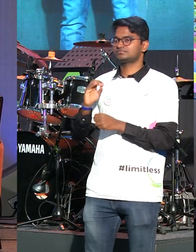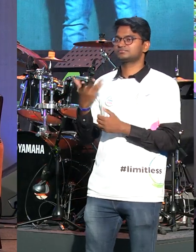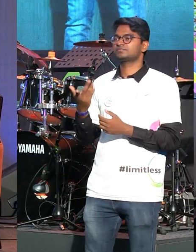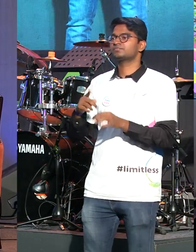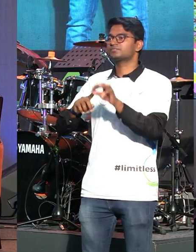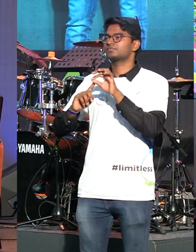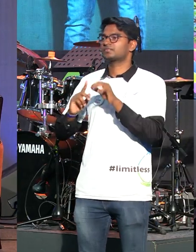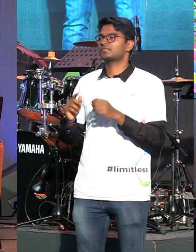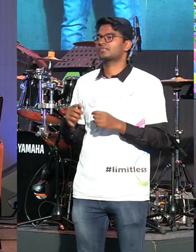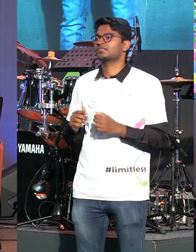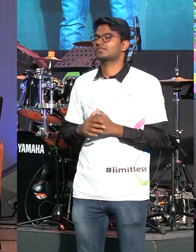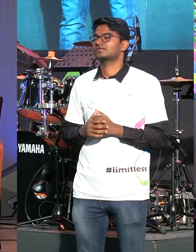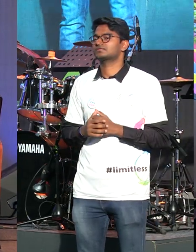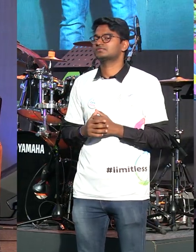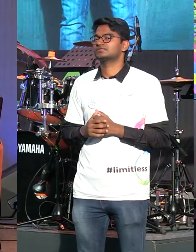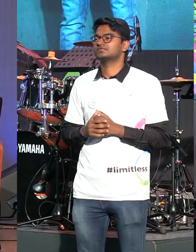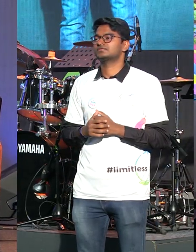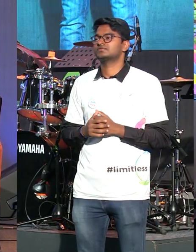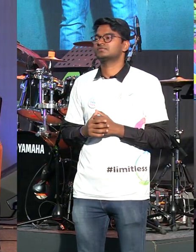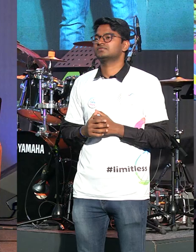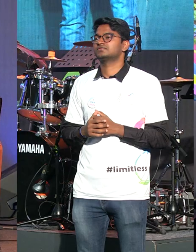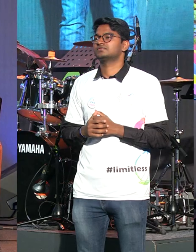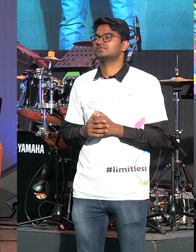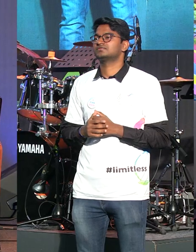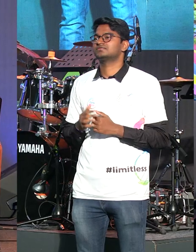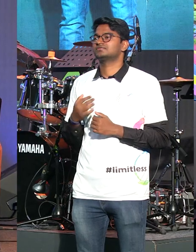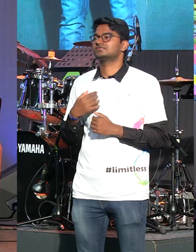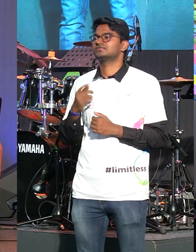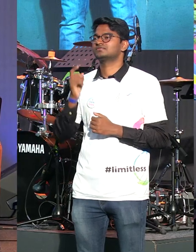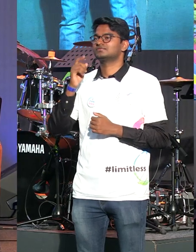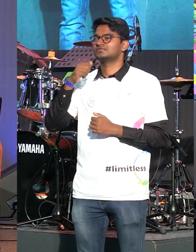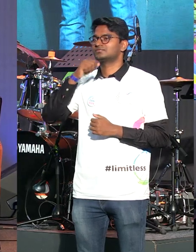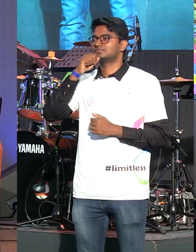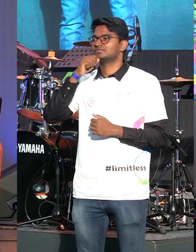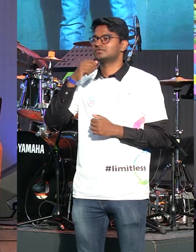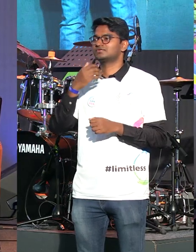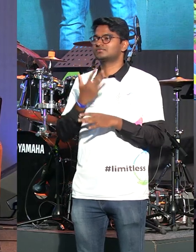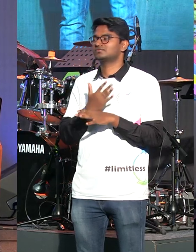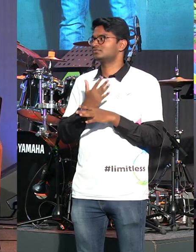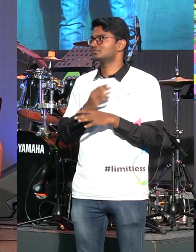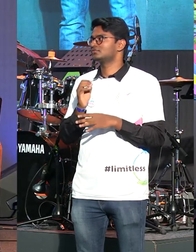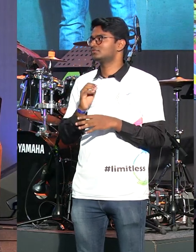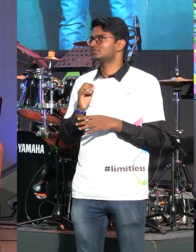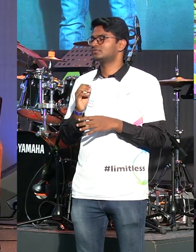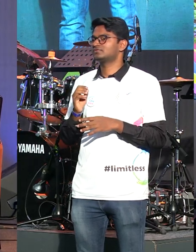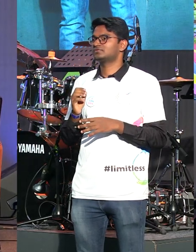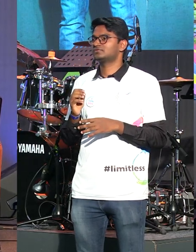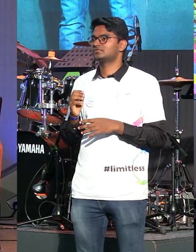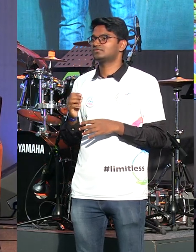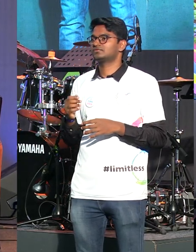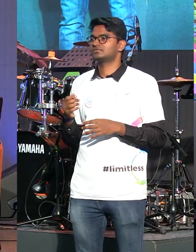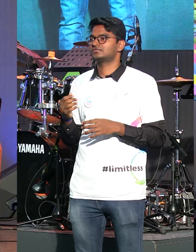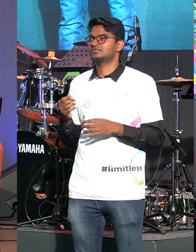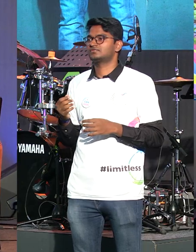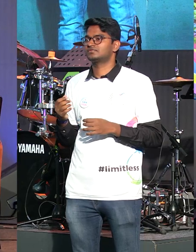Yeah. Yes, please. Microphone is not working. Sorry about that. Sorry, this just is. Just scream going to your question. Yeah.